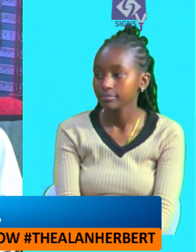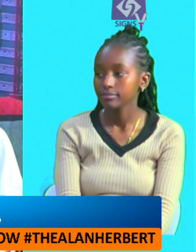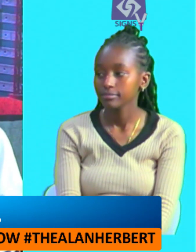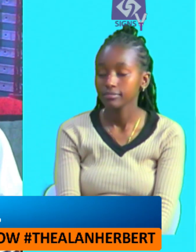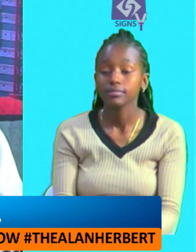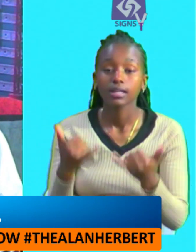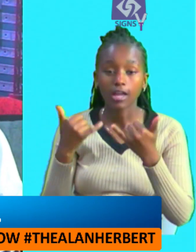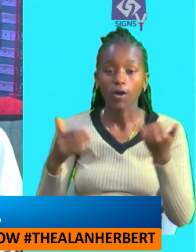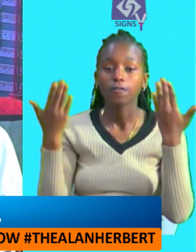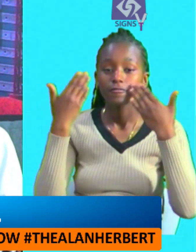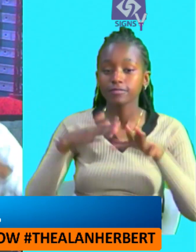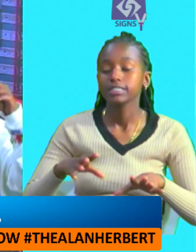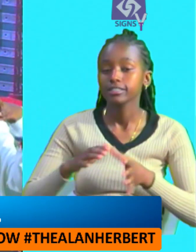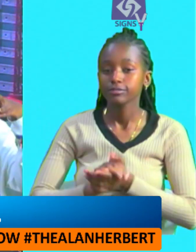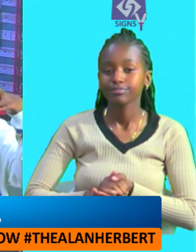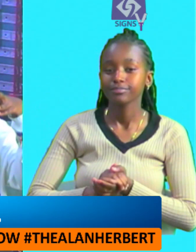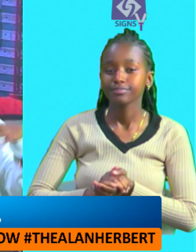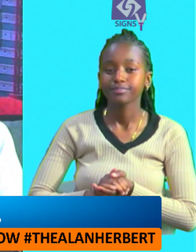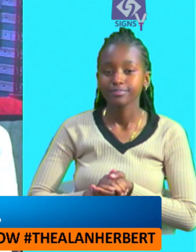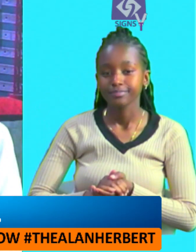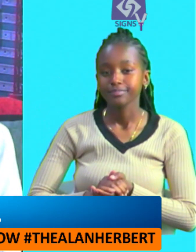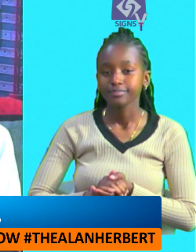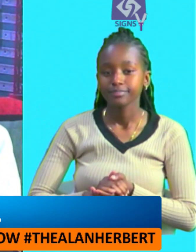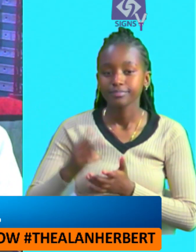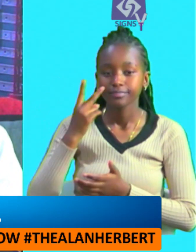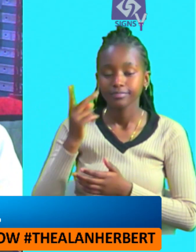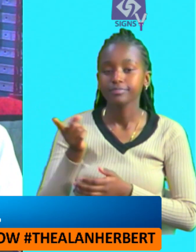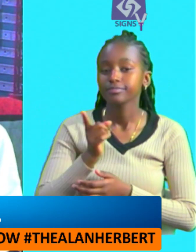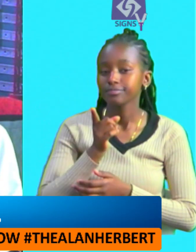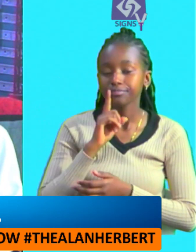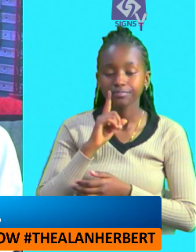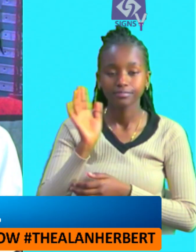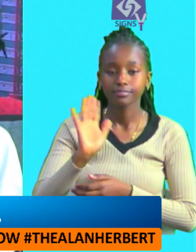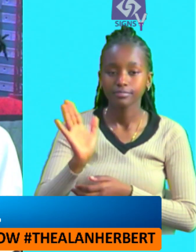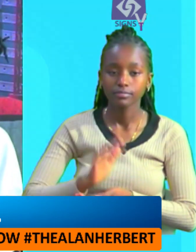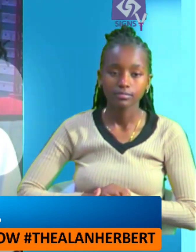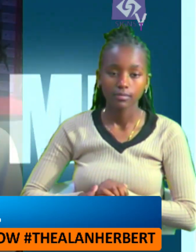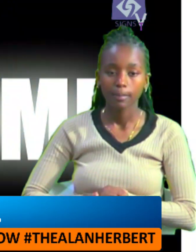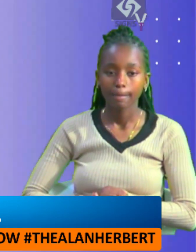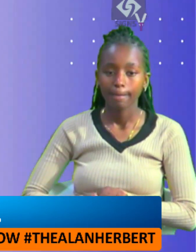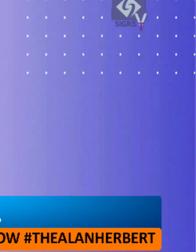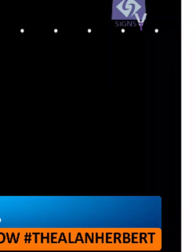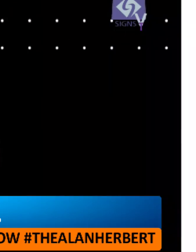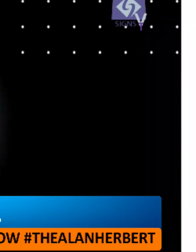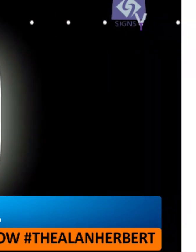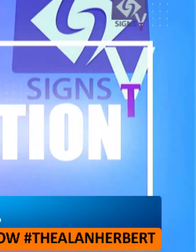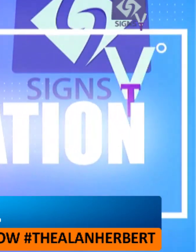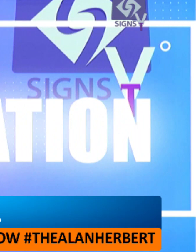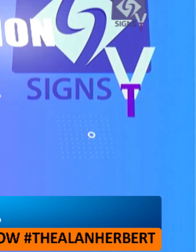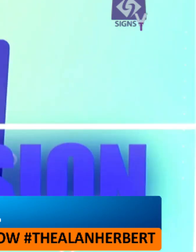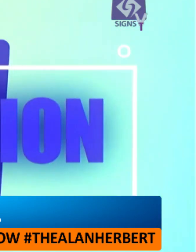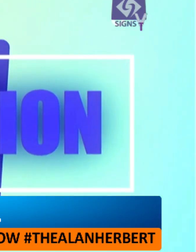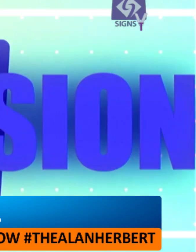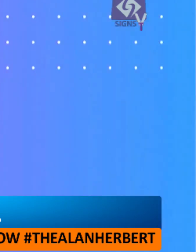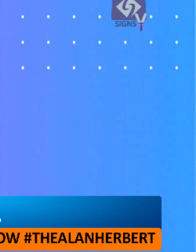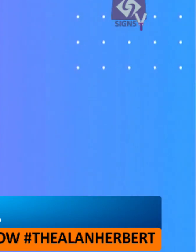you will take it gracefully and you will move on. Yeah. But one thing that I've also realized is the universe